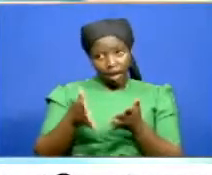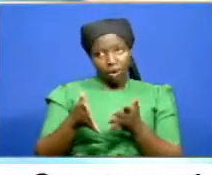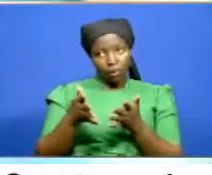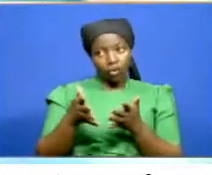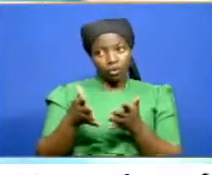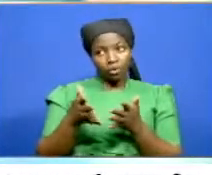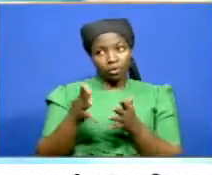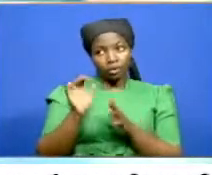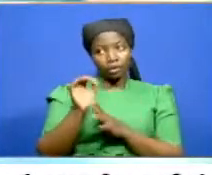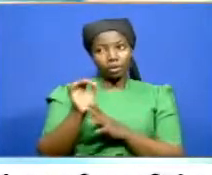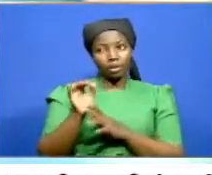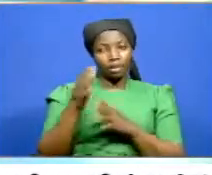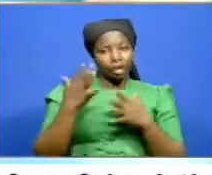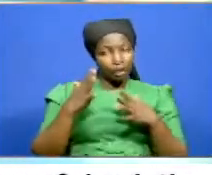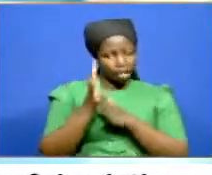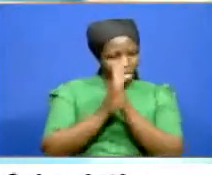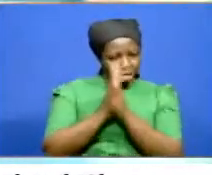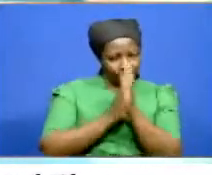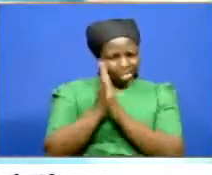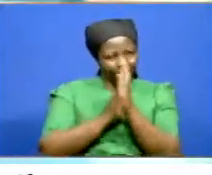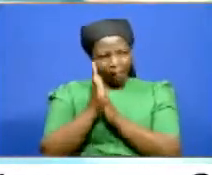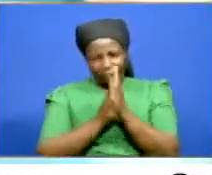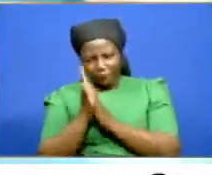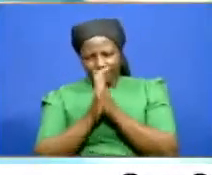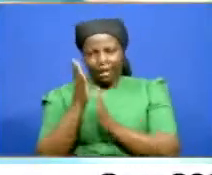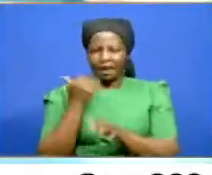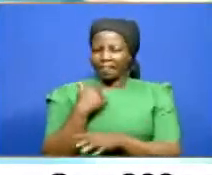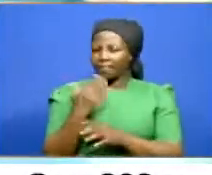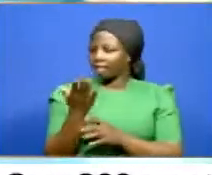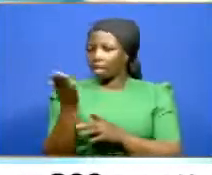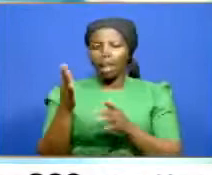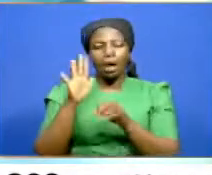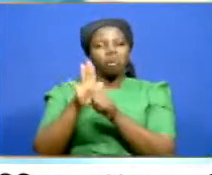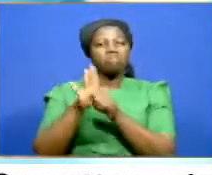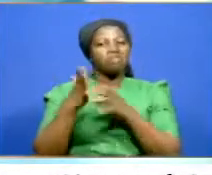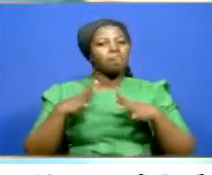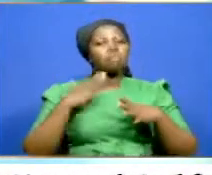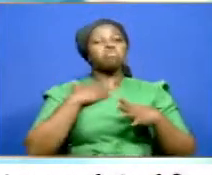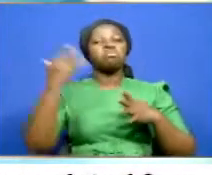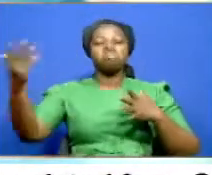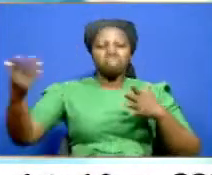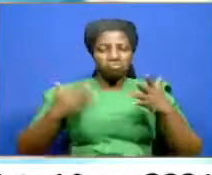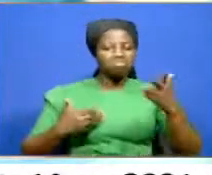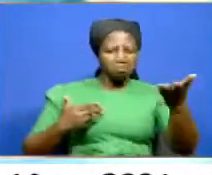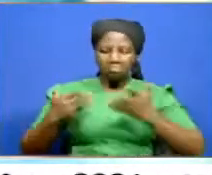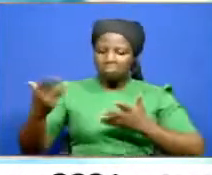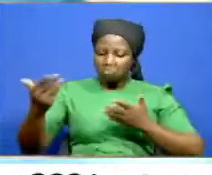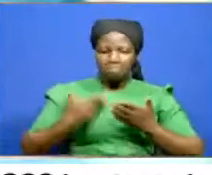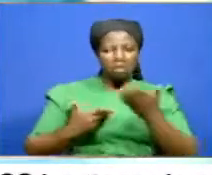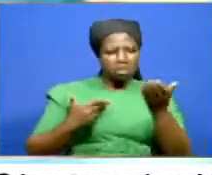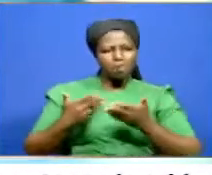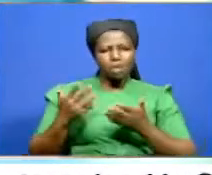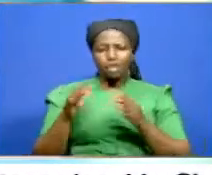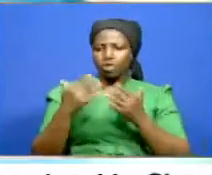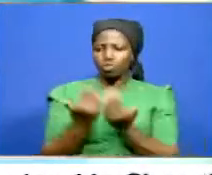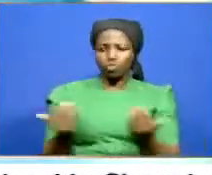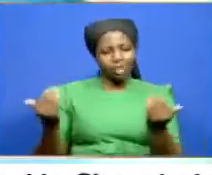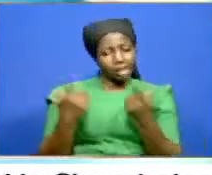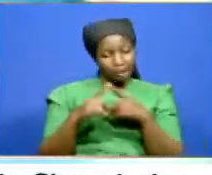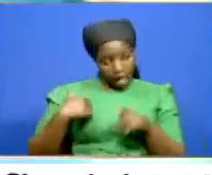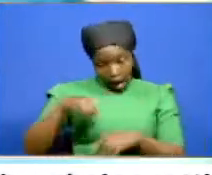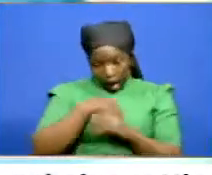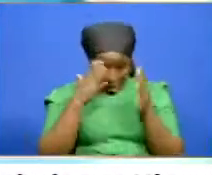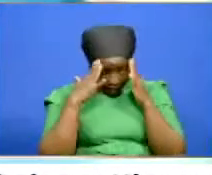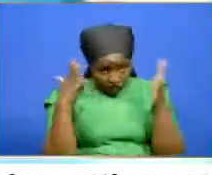the interest is so high. A lot of people, you know, want to bring their kids from different places and all that. Mm-hmm. But again, for us, it's all about, not even about quantity, it's about